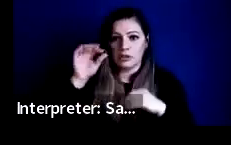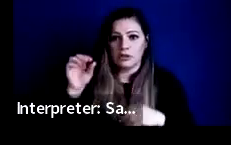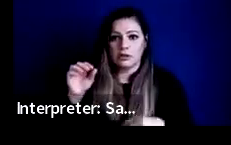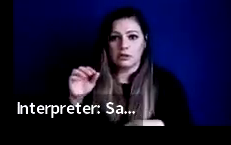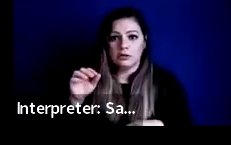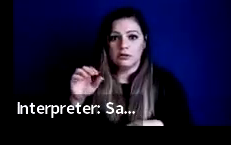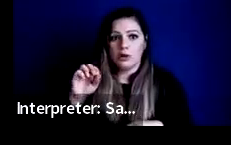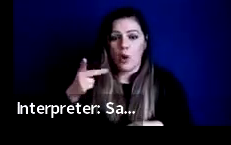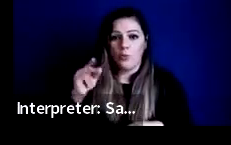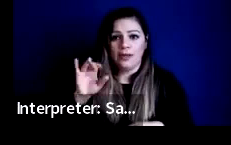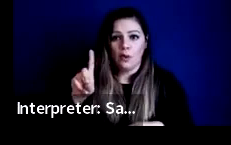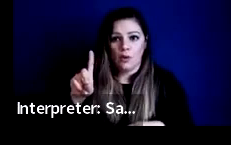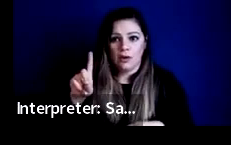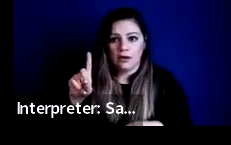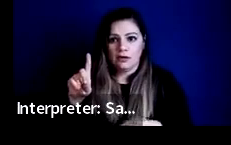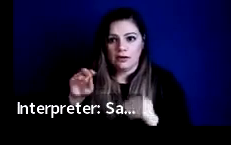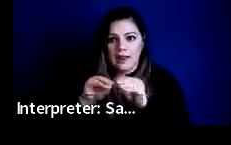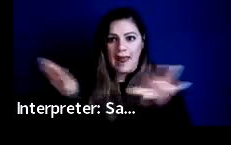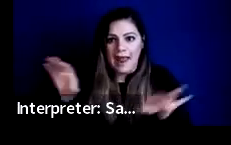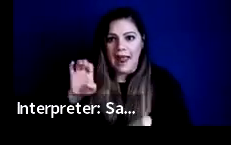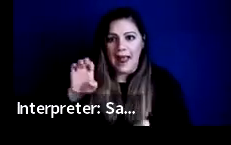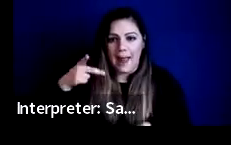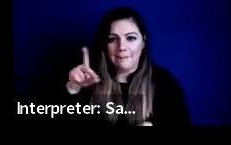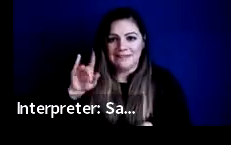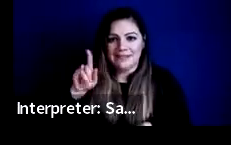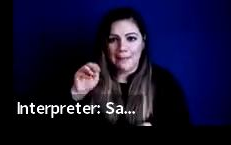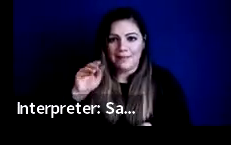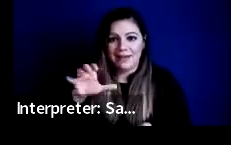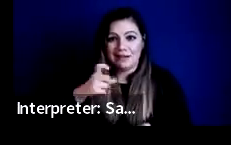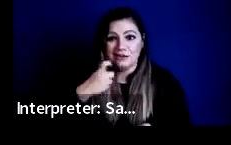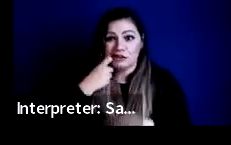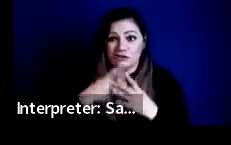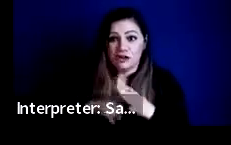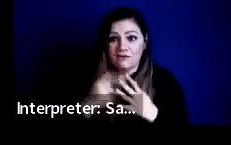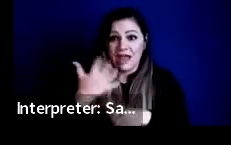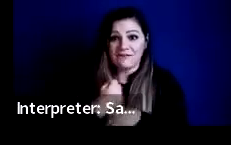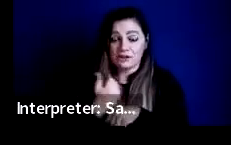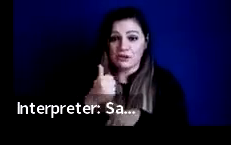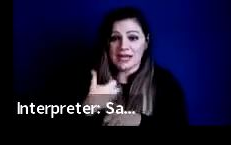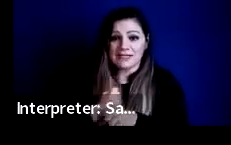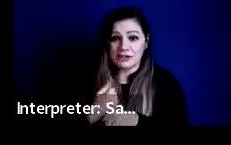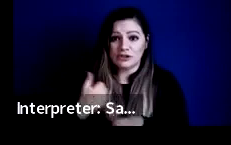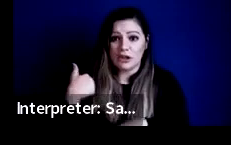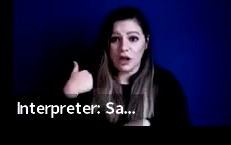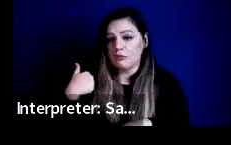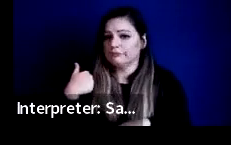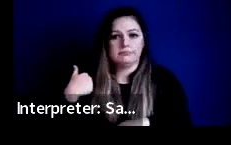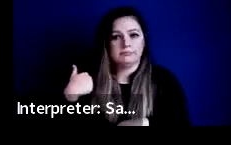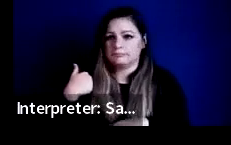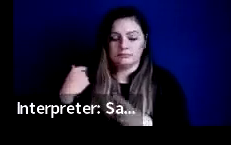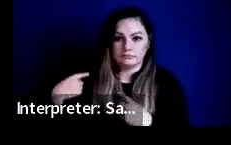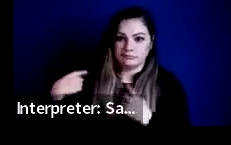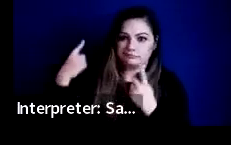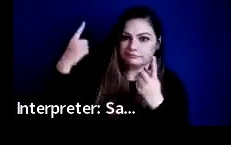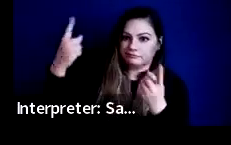just start 10 years ago, 5 years ago, 3 years ago. It's actually been an ongoing concern in